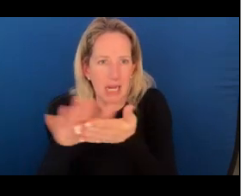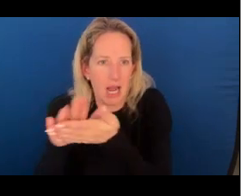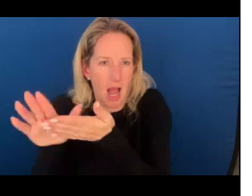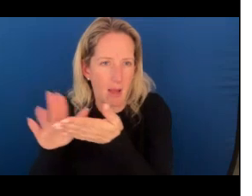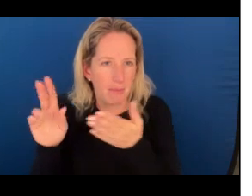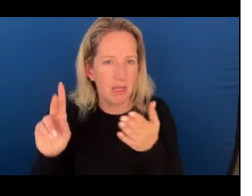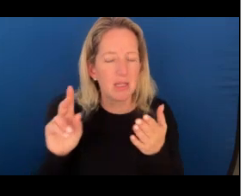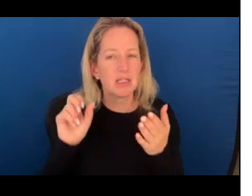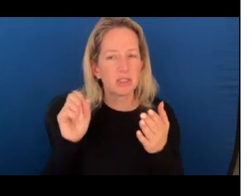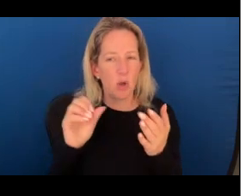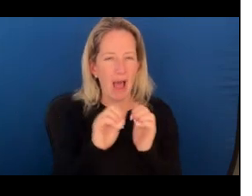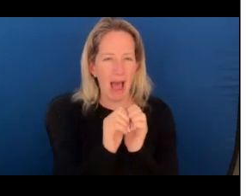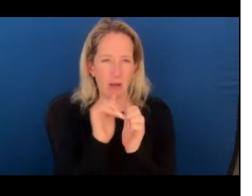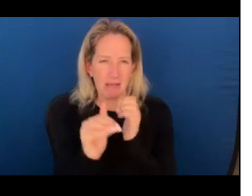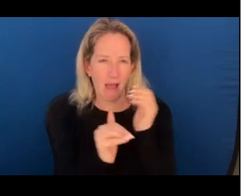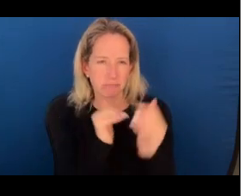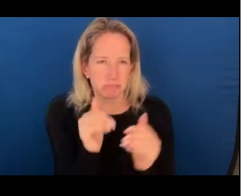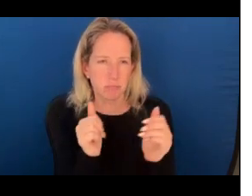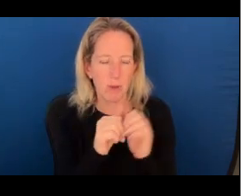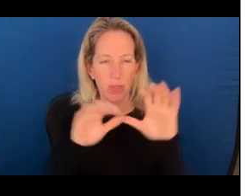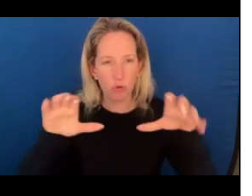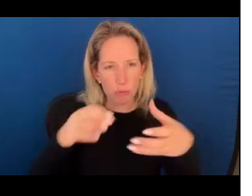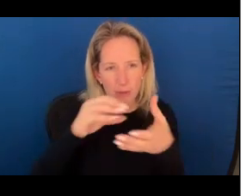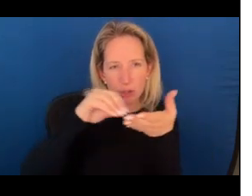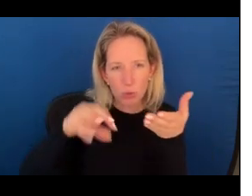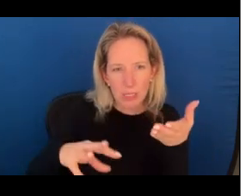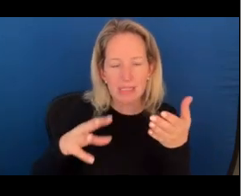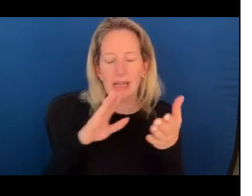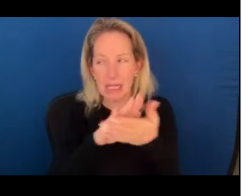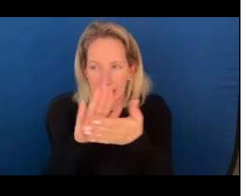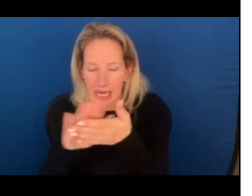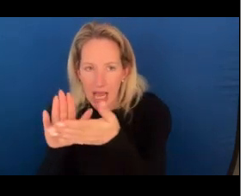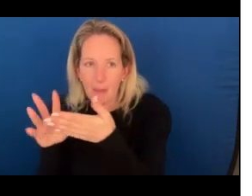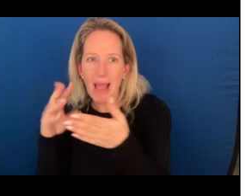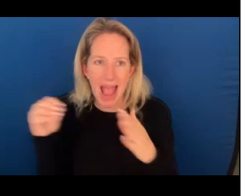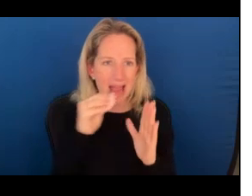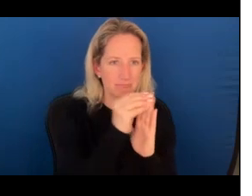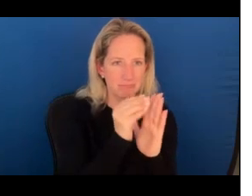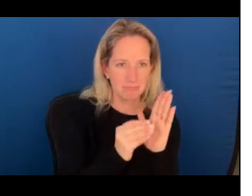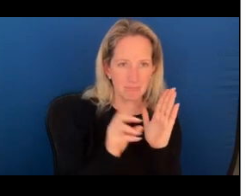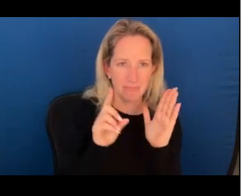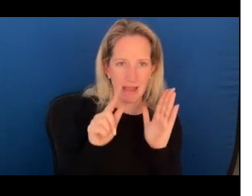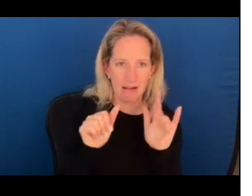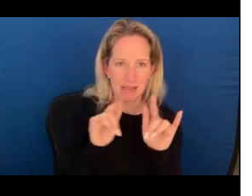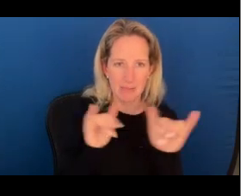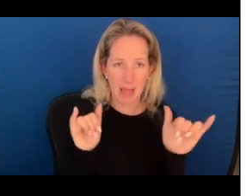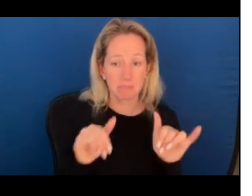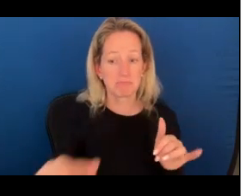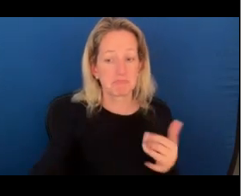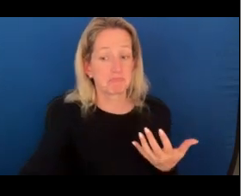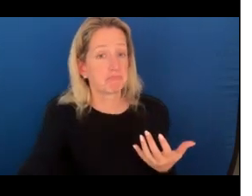data collection alongside. Yes, it's been met with enthusiasm. And